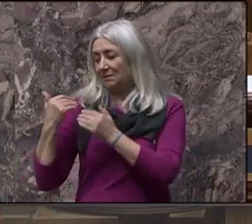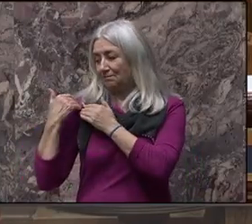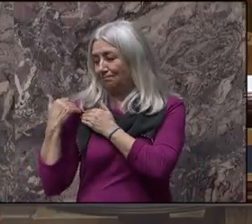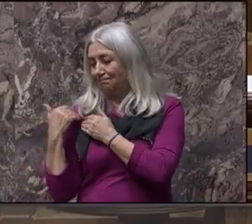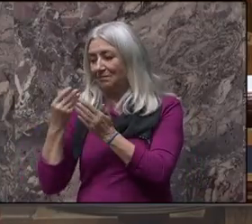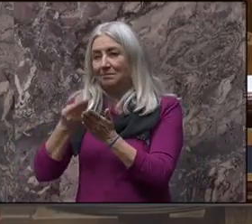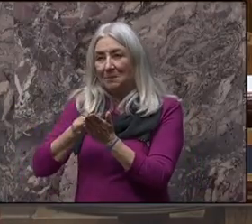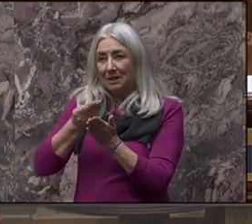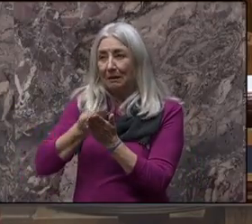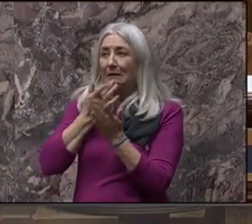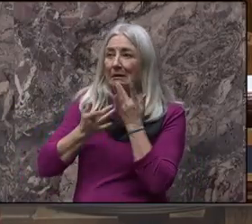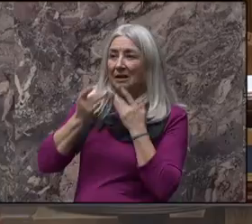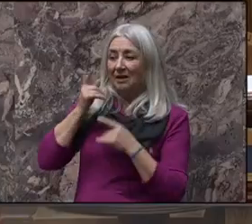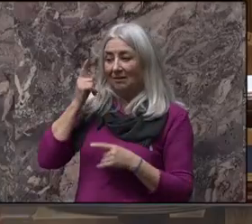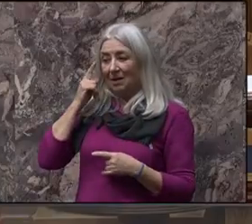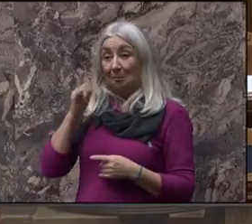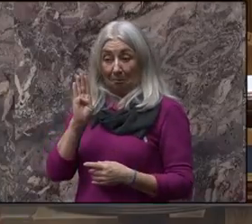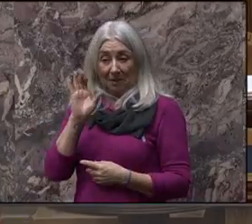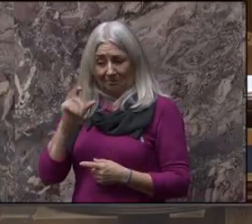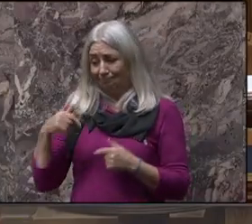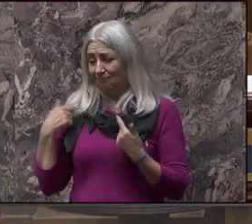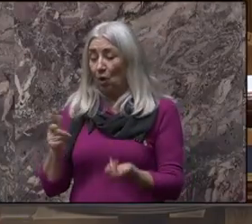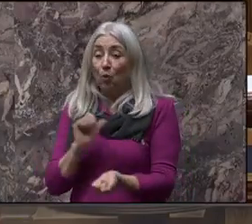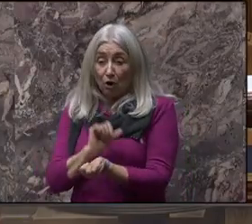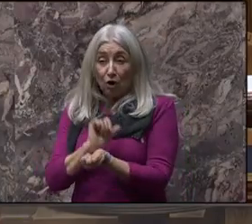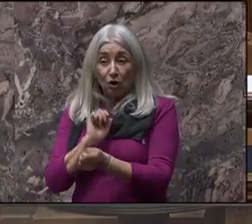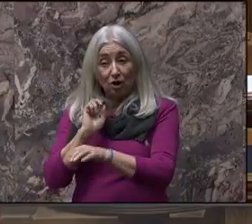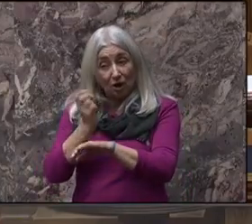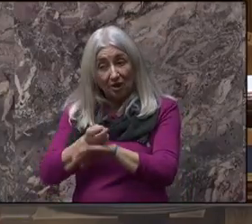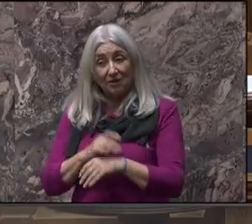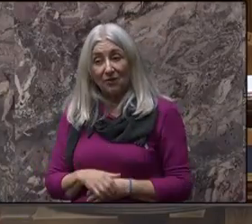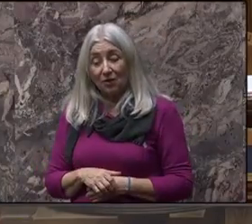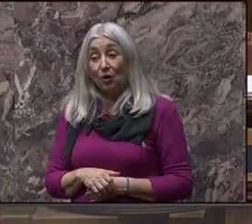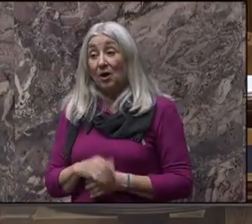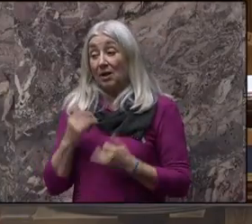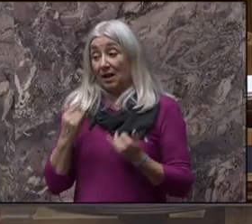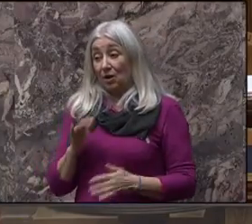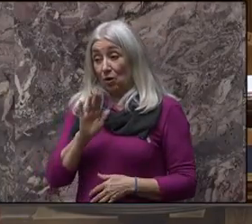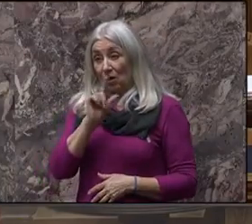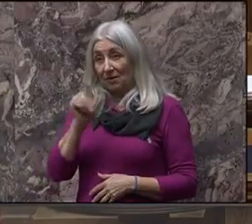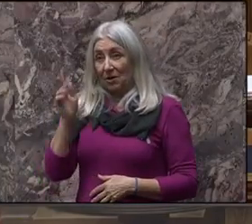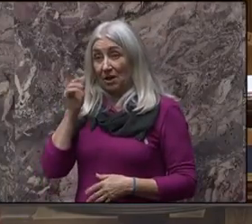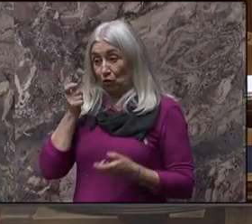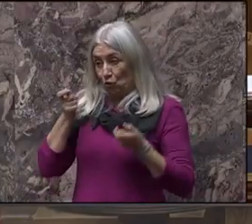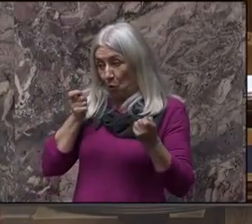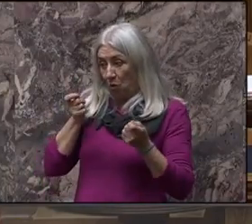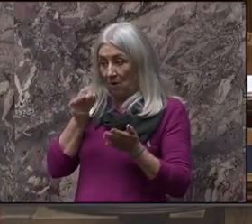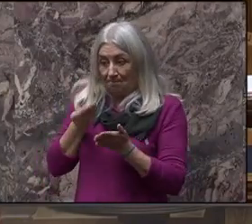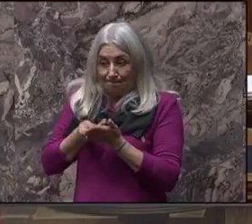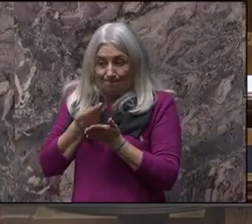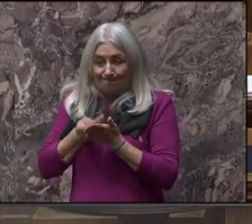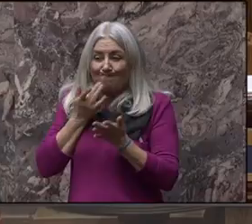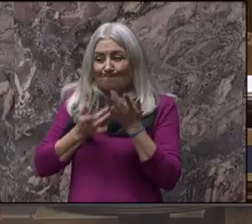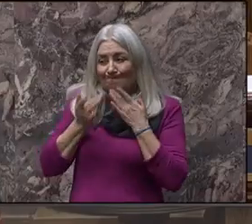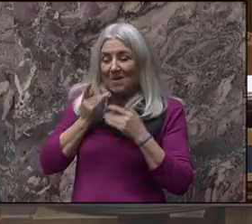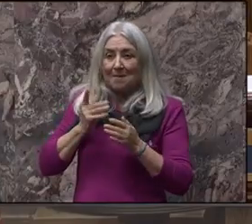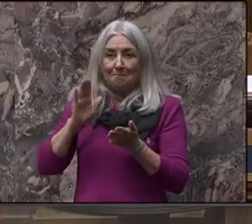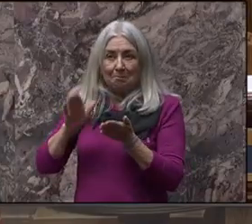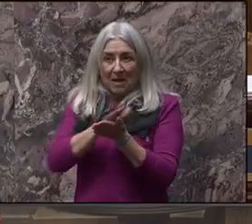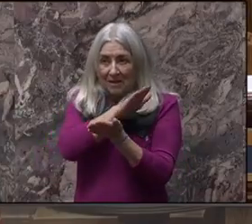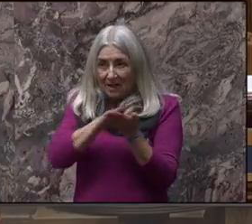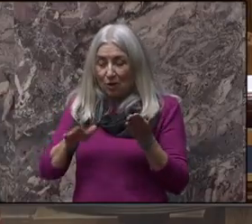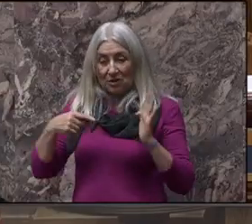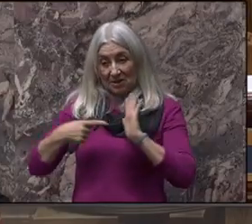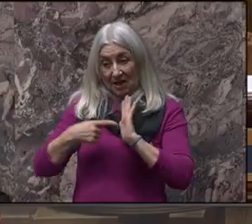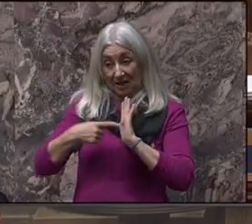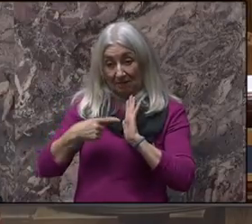citizens. British Columbians have worked hard. Your government's plan to control spending, balance budgets, and pay down the debt